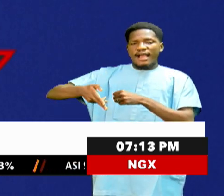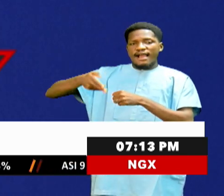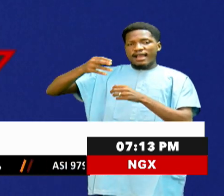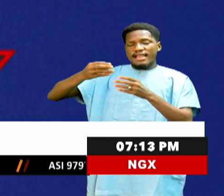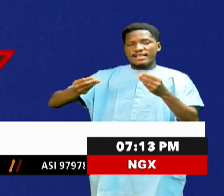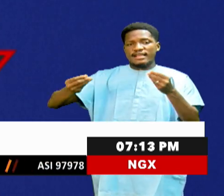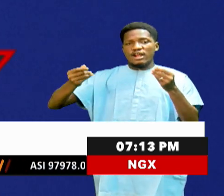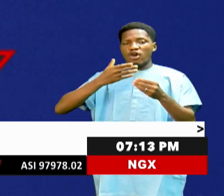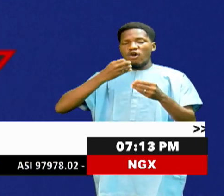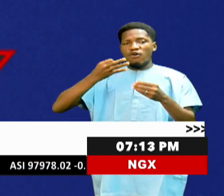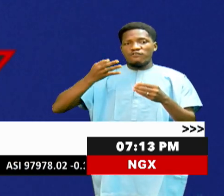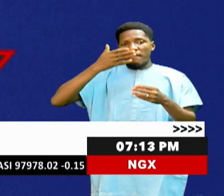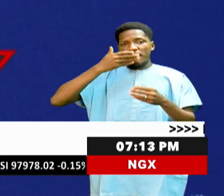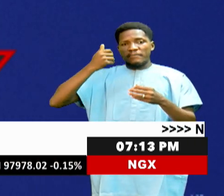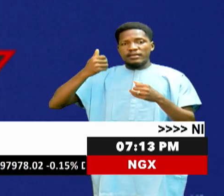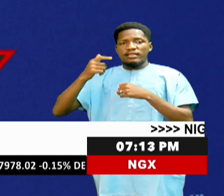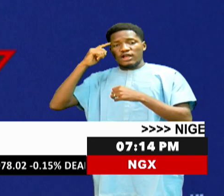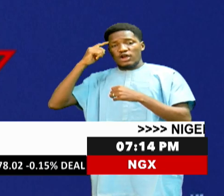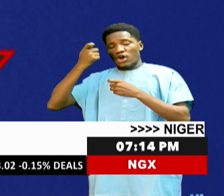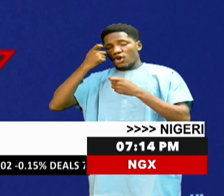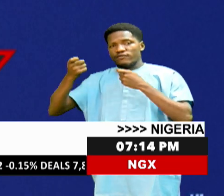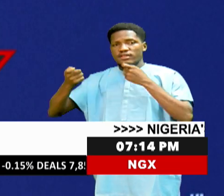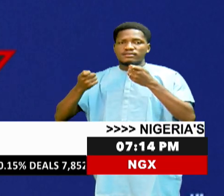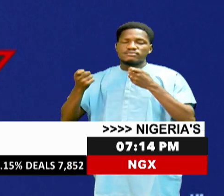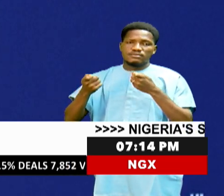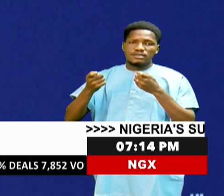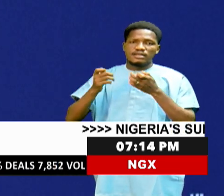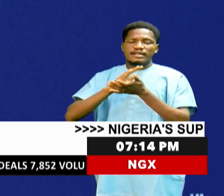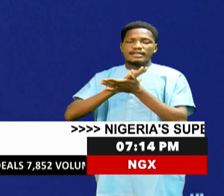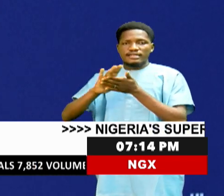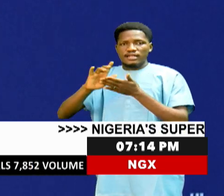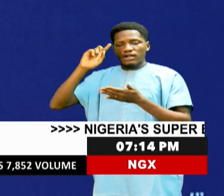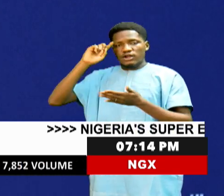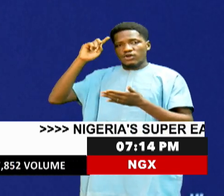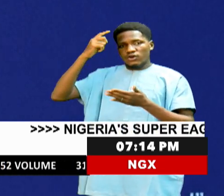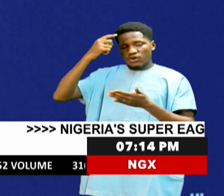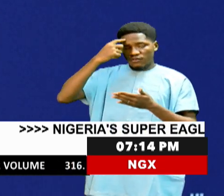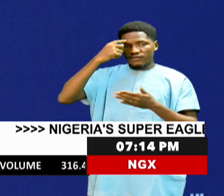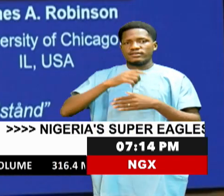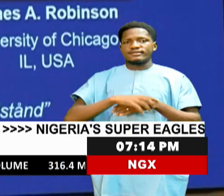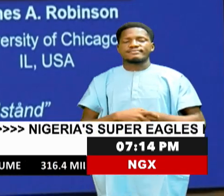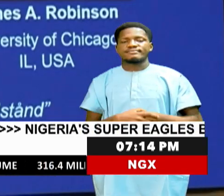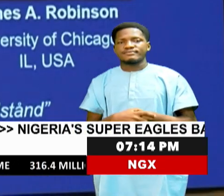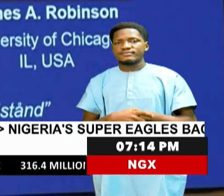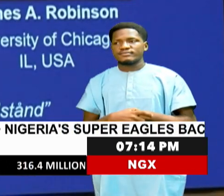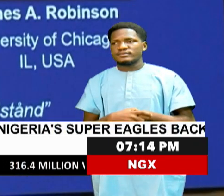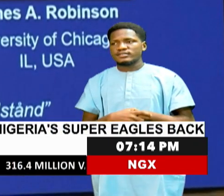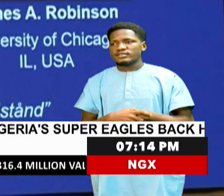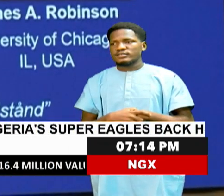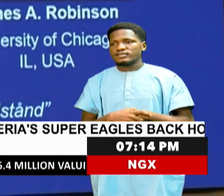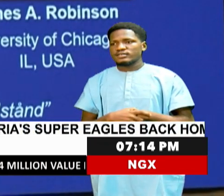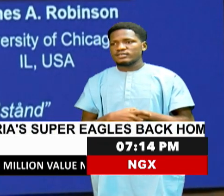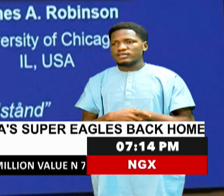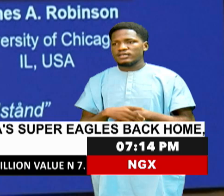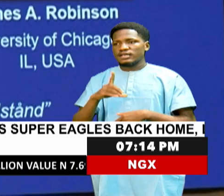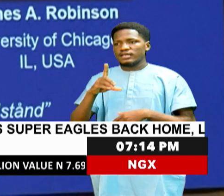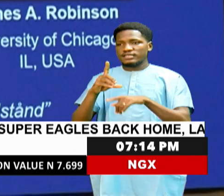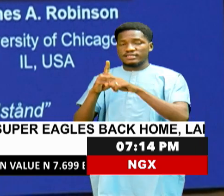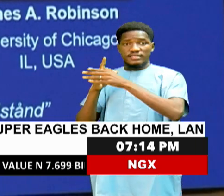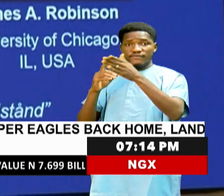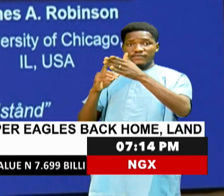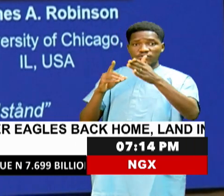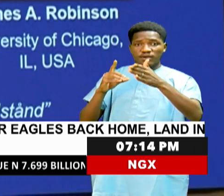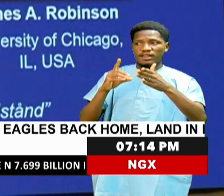and delivering sort of the promise of democracy to a broad range of people. Darren Acemoglu, 57, and